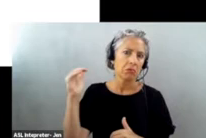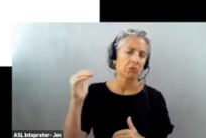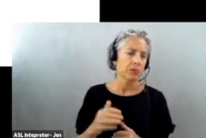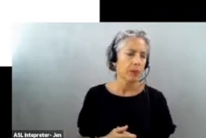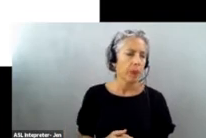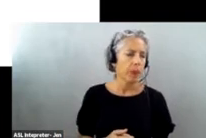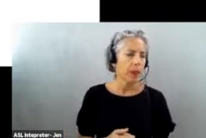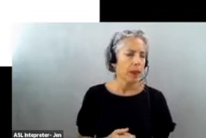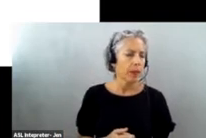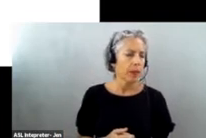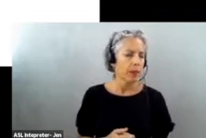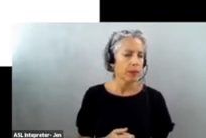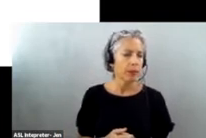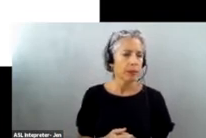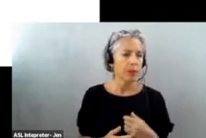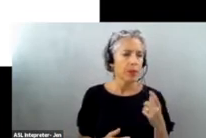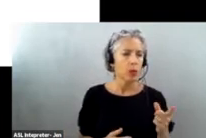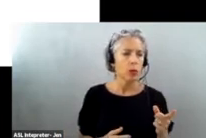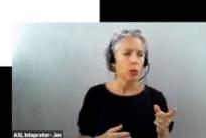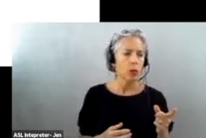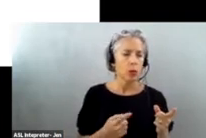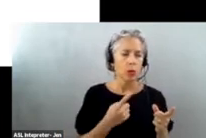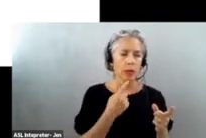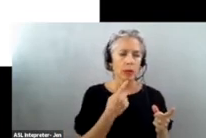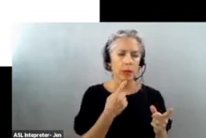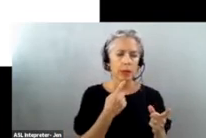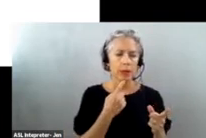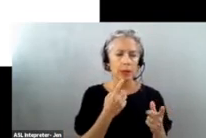poor and how